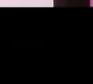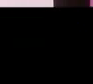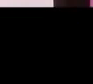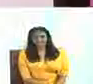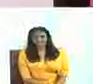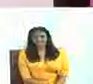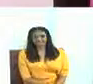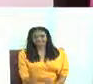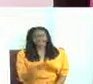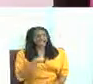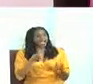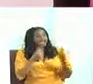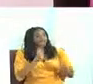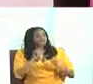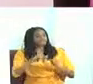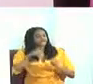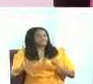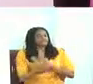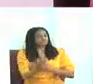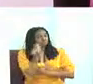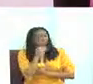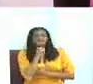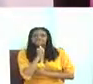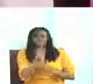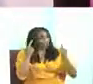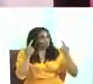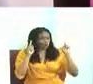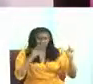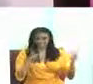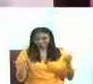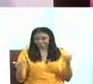I tried that this morning. It didn't work.